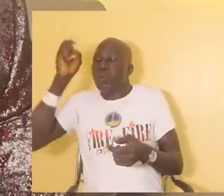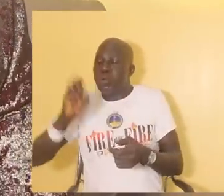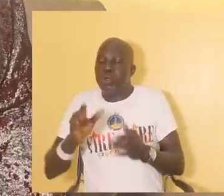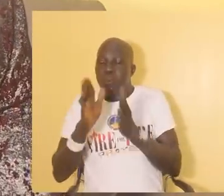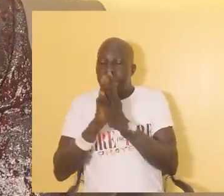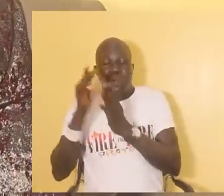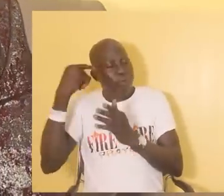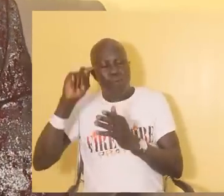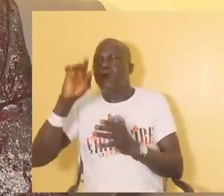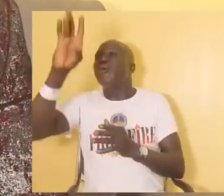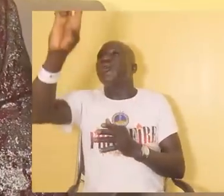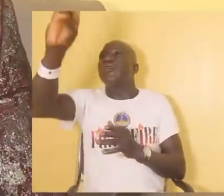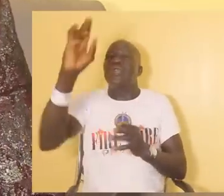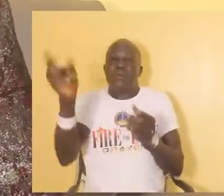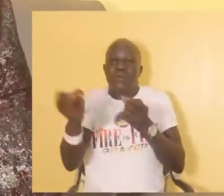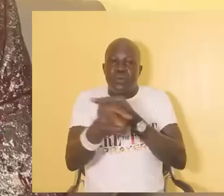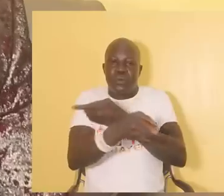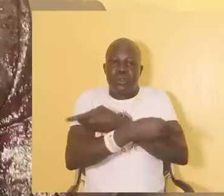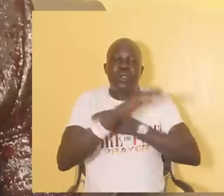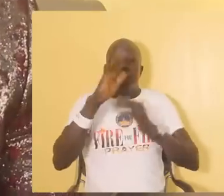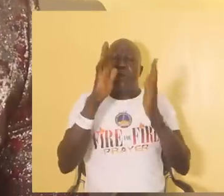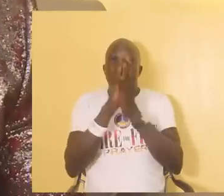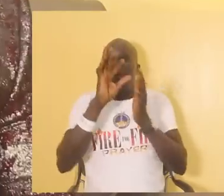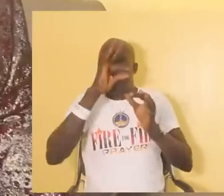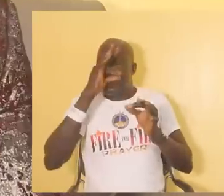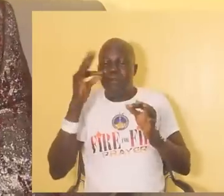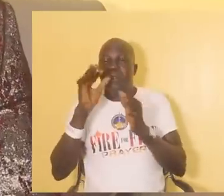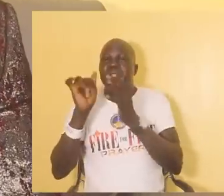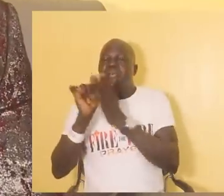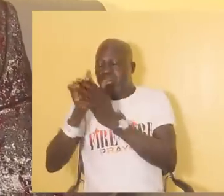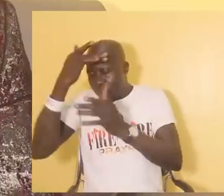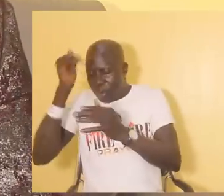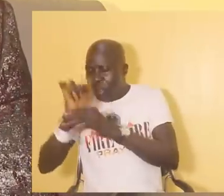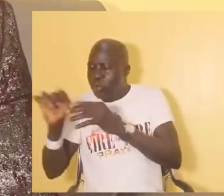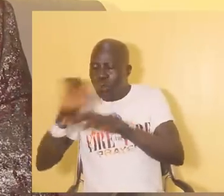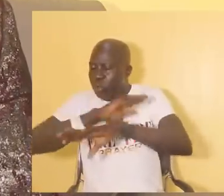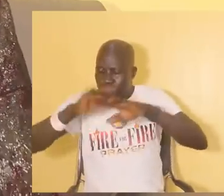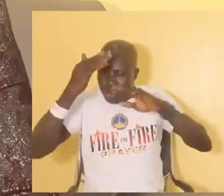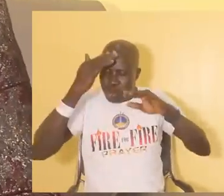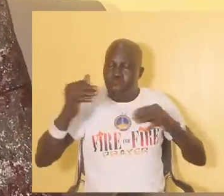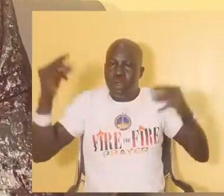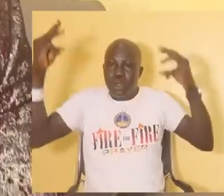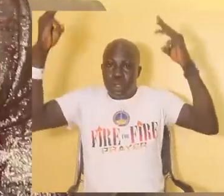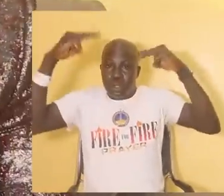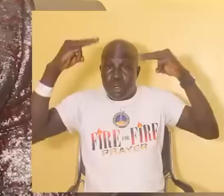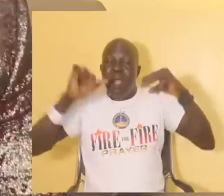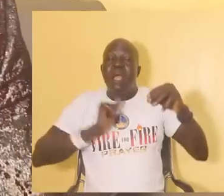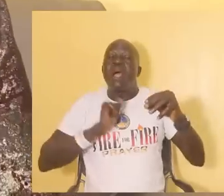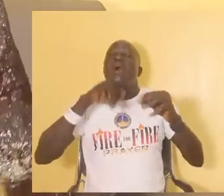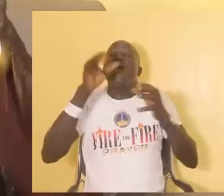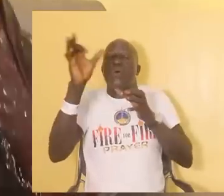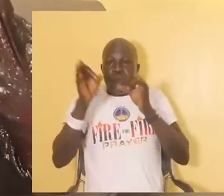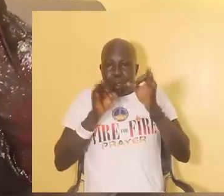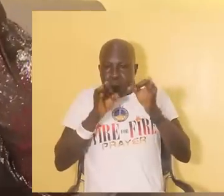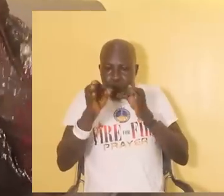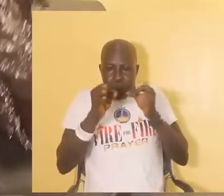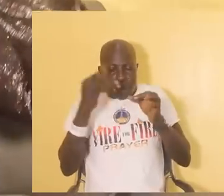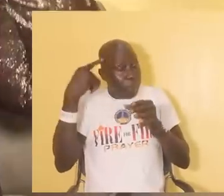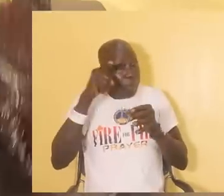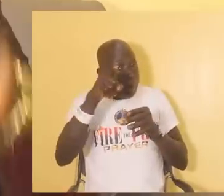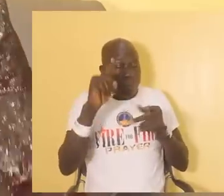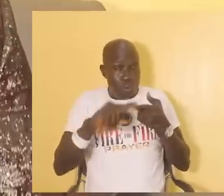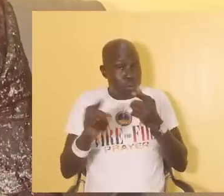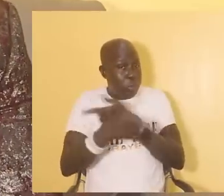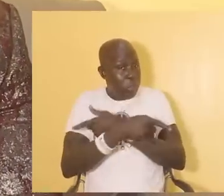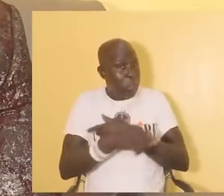this 7 days prayer for you. No, but man, don't pray near your own. If you don't know what they call dew of heaven, me na ni ma aso fun. I will explain it to you today. I